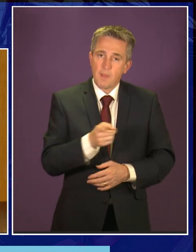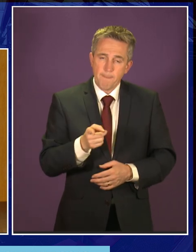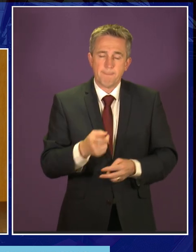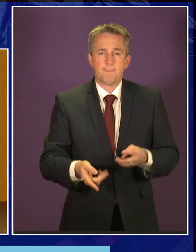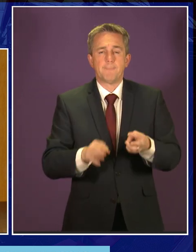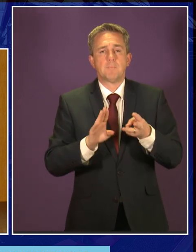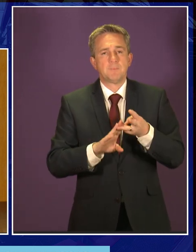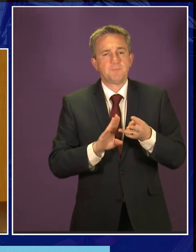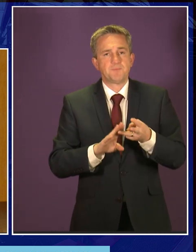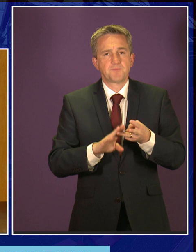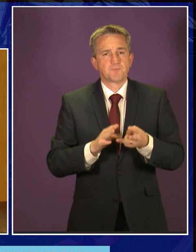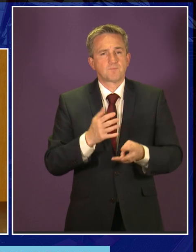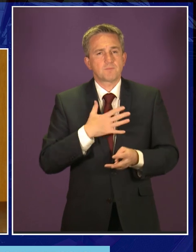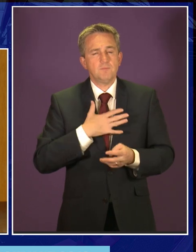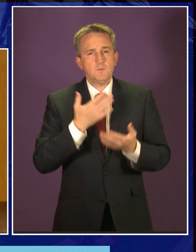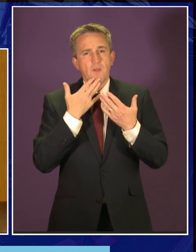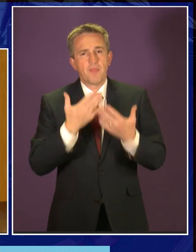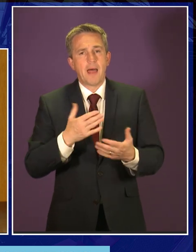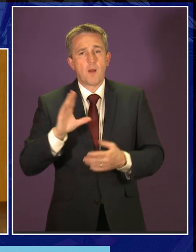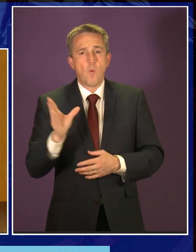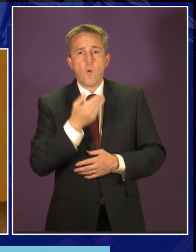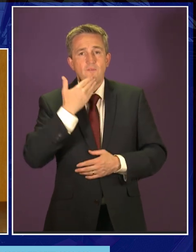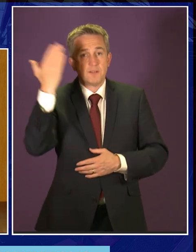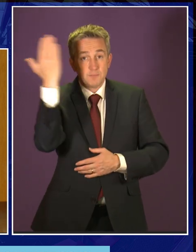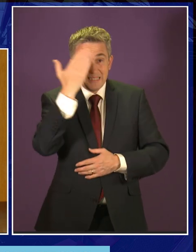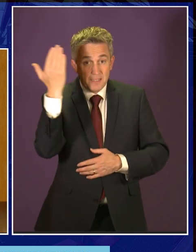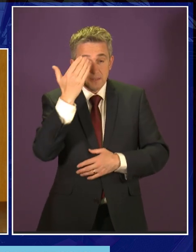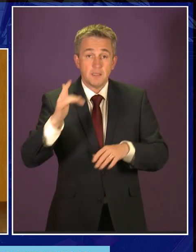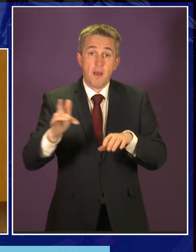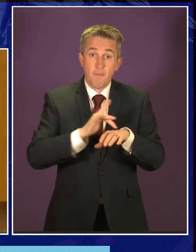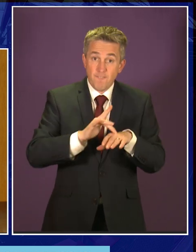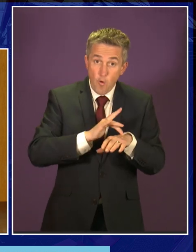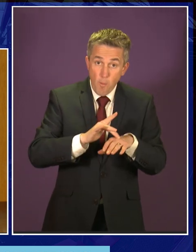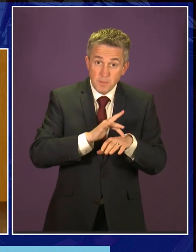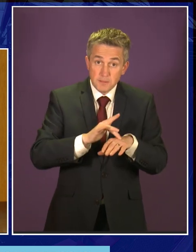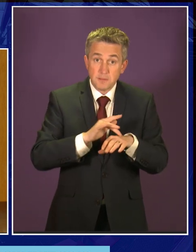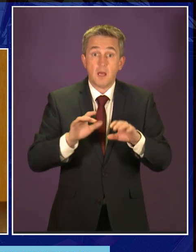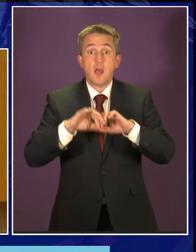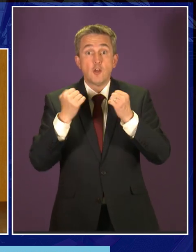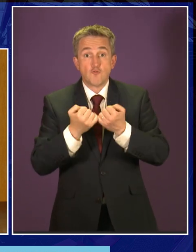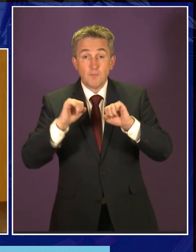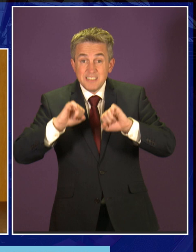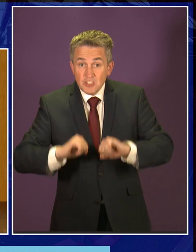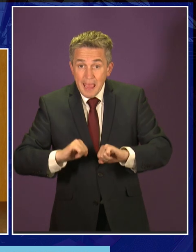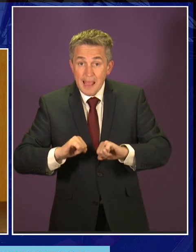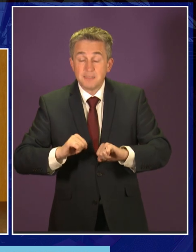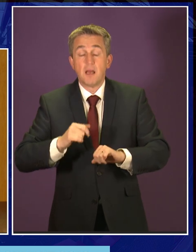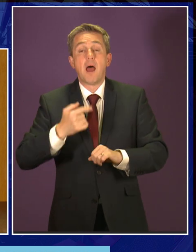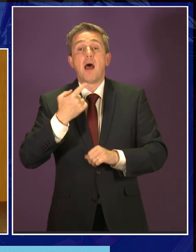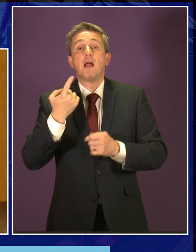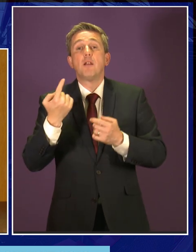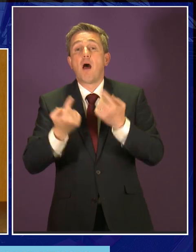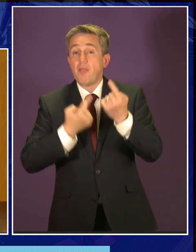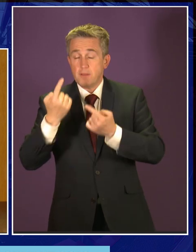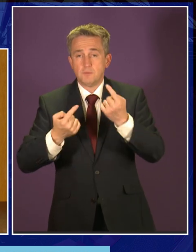I'd like to very sincerely thank each and every one of our speakers, performers, chairs, facilitators and rapporteurs. You've made a